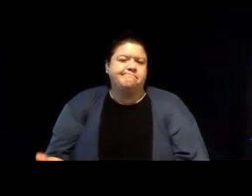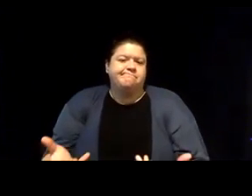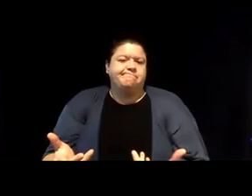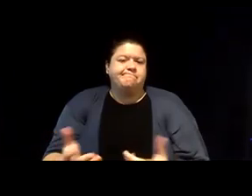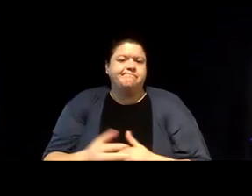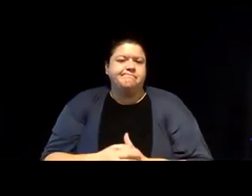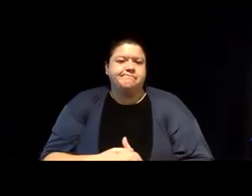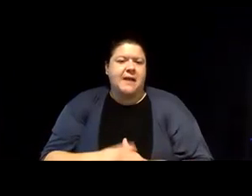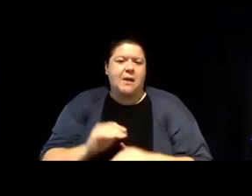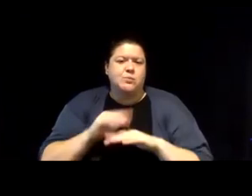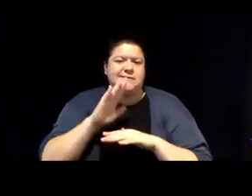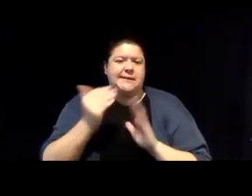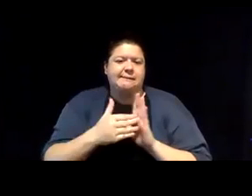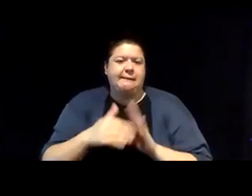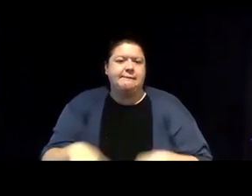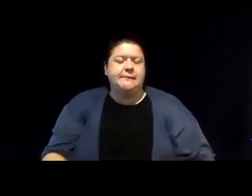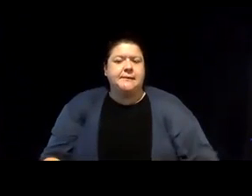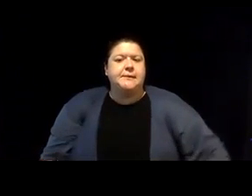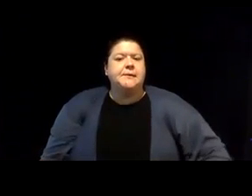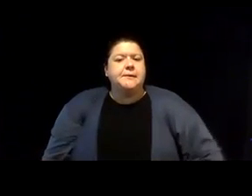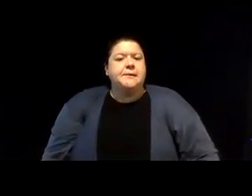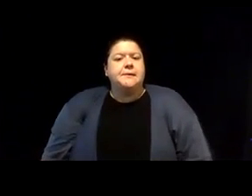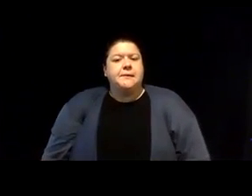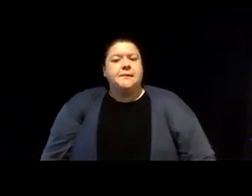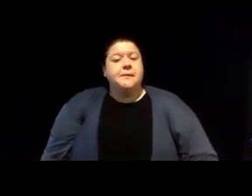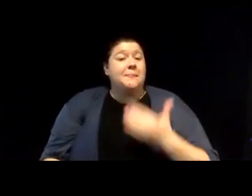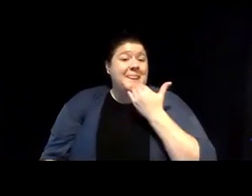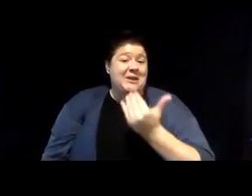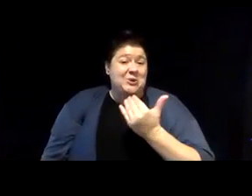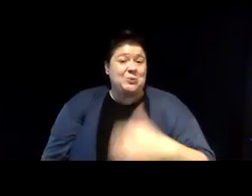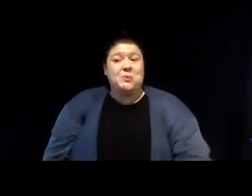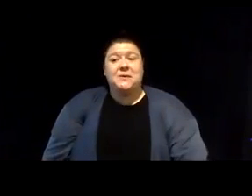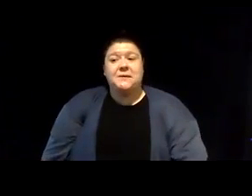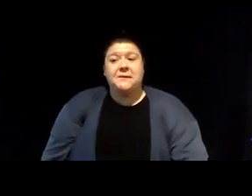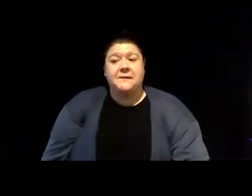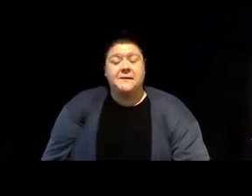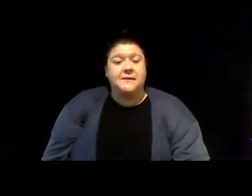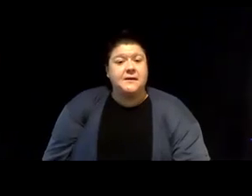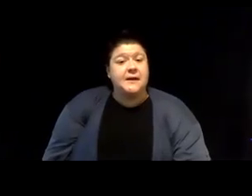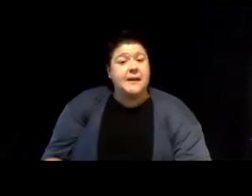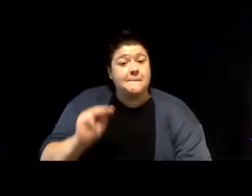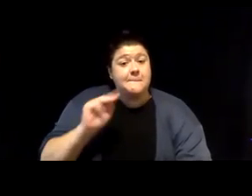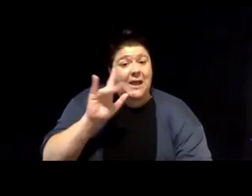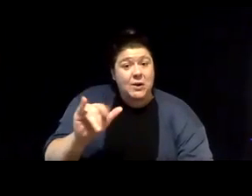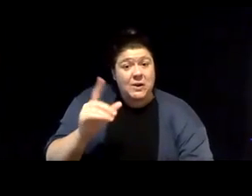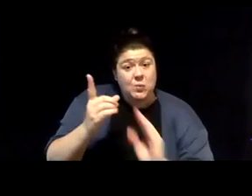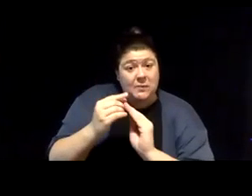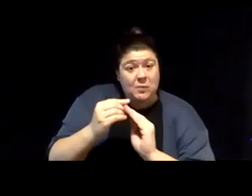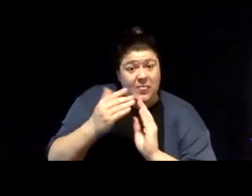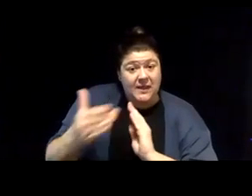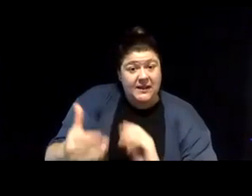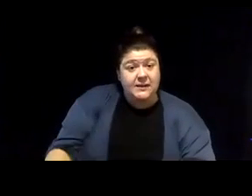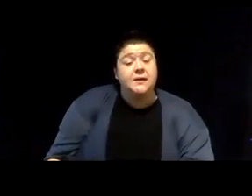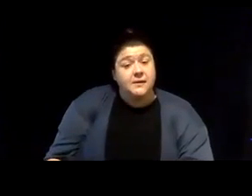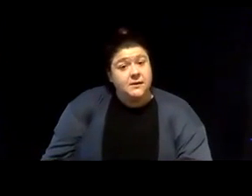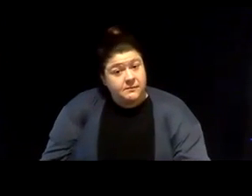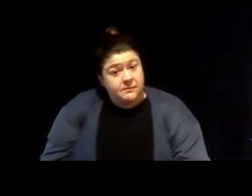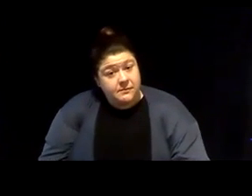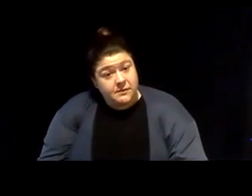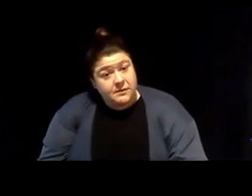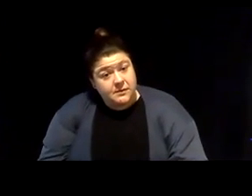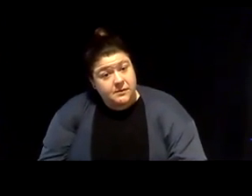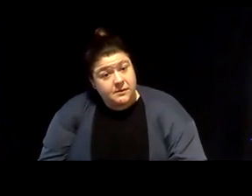test email. Thank you, Mary. All right. Mary, just one more thing. Yes, Omar. You